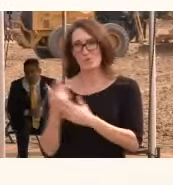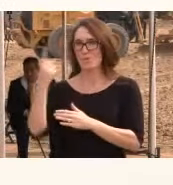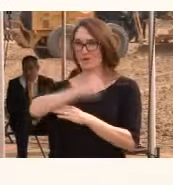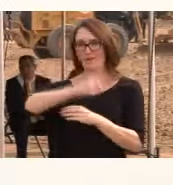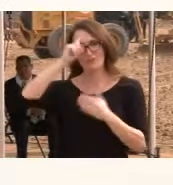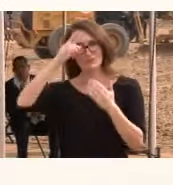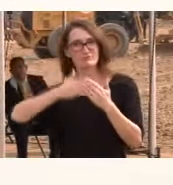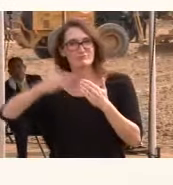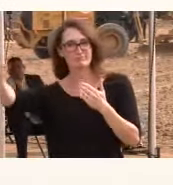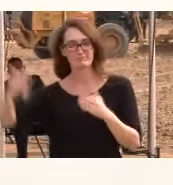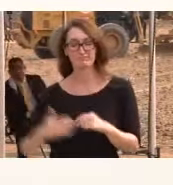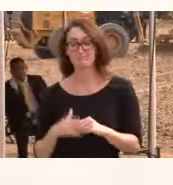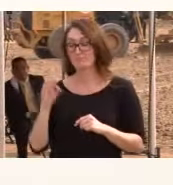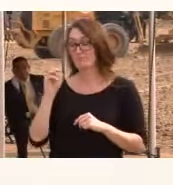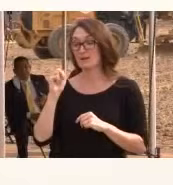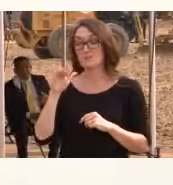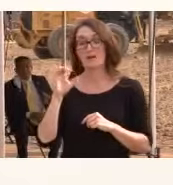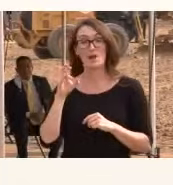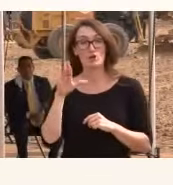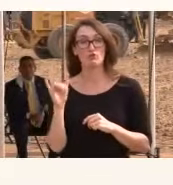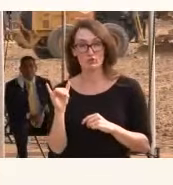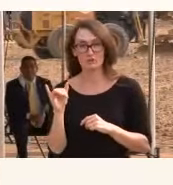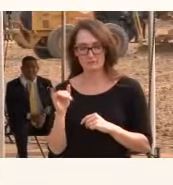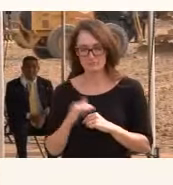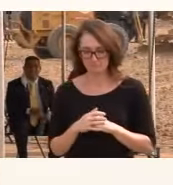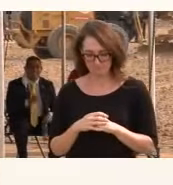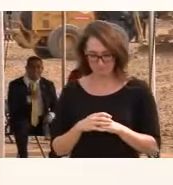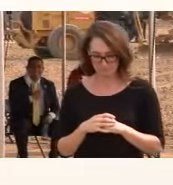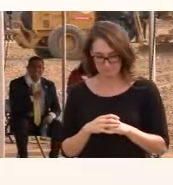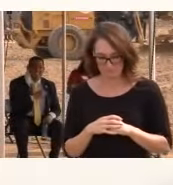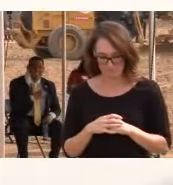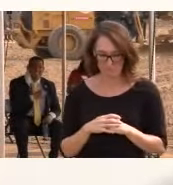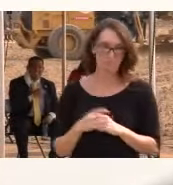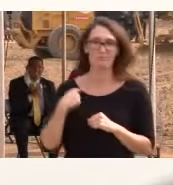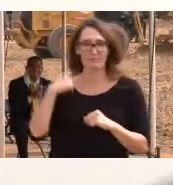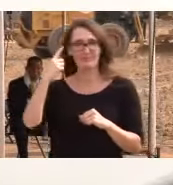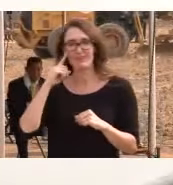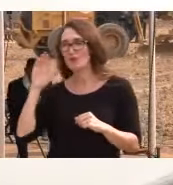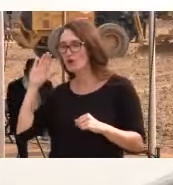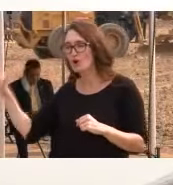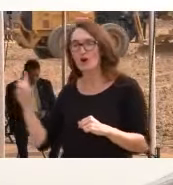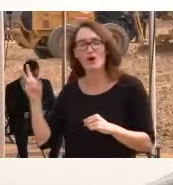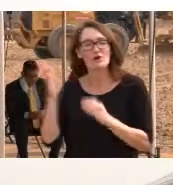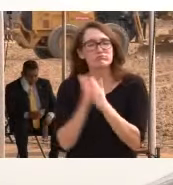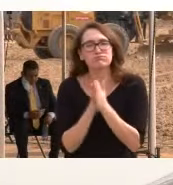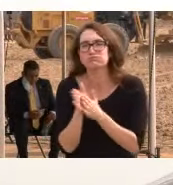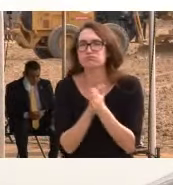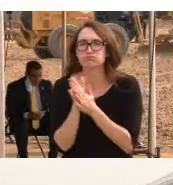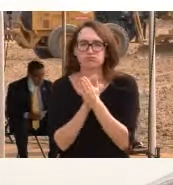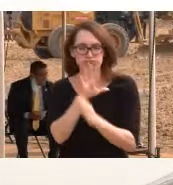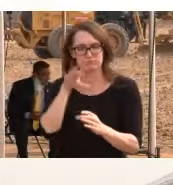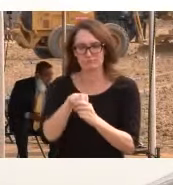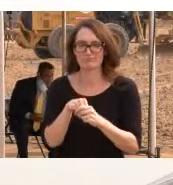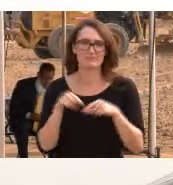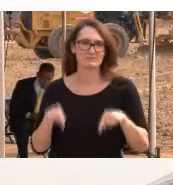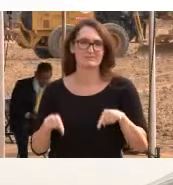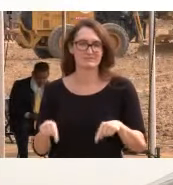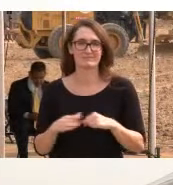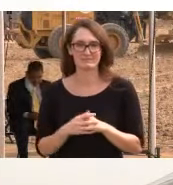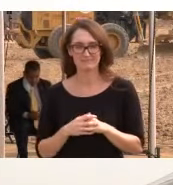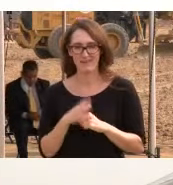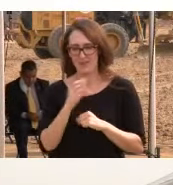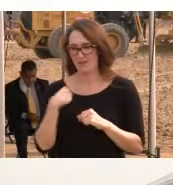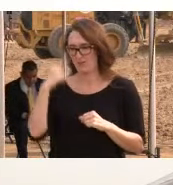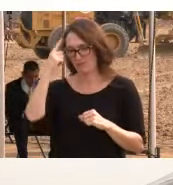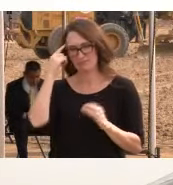Mary Curry, you know, I think about all of your passion for this effort. And it's fitting